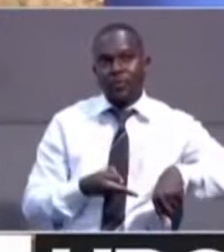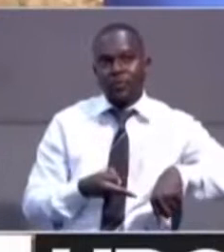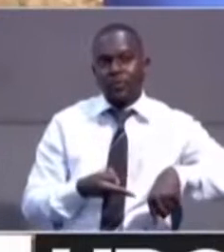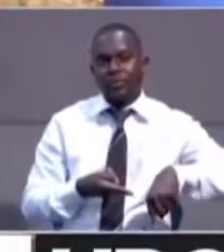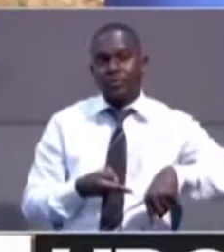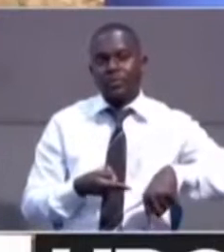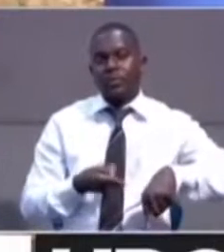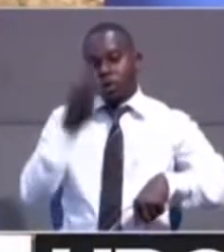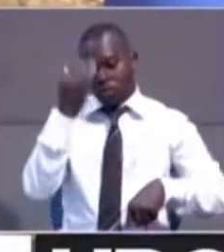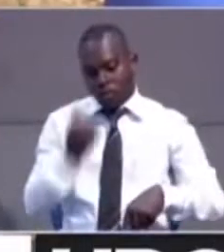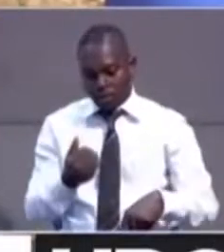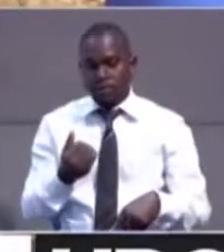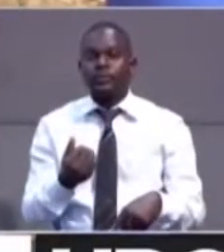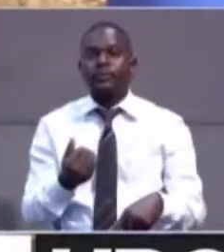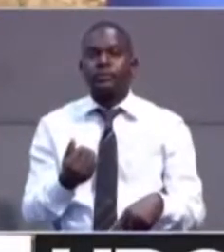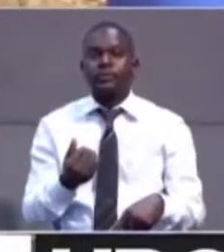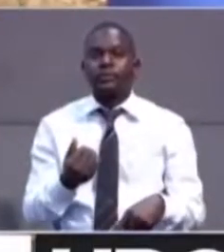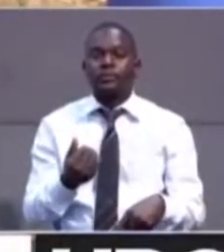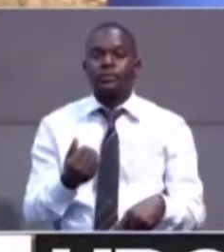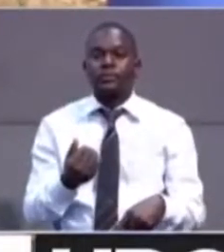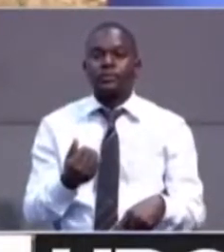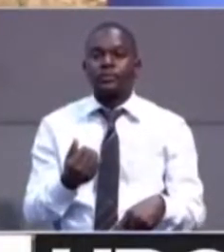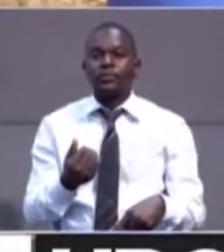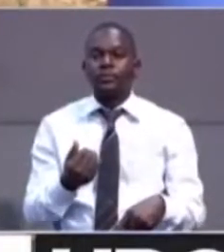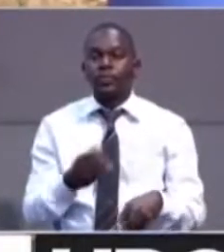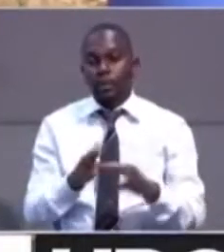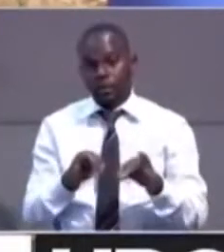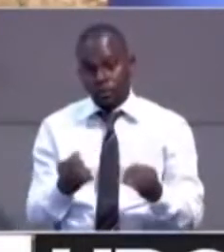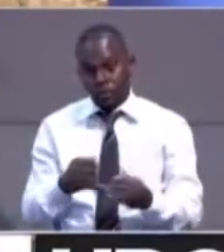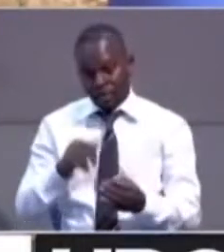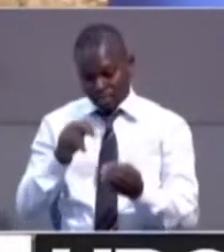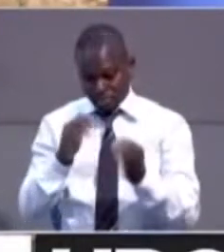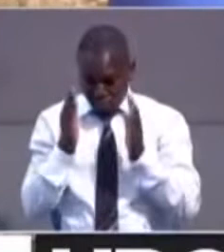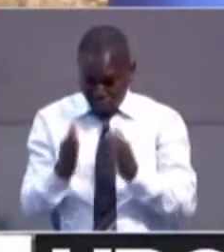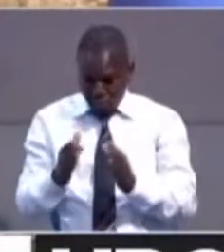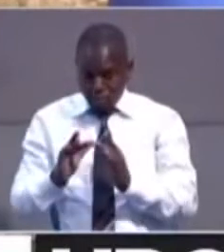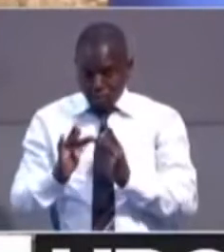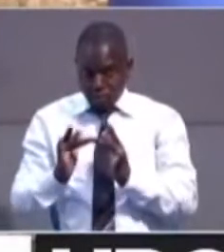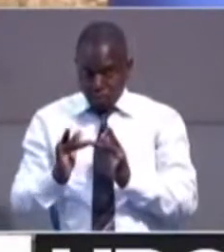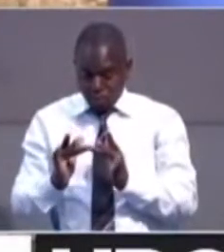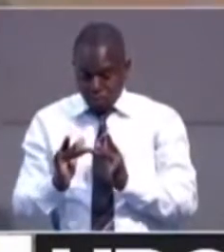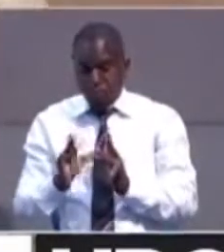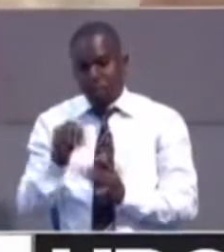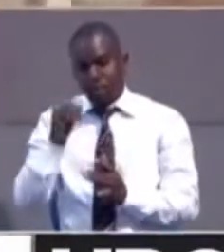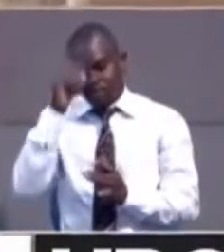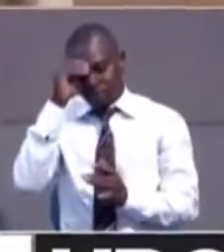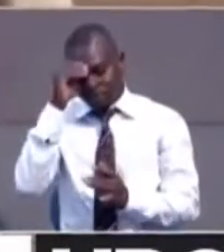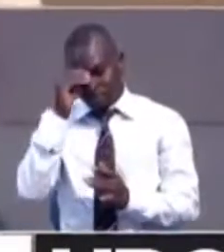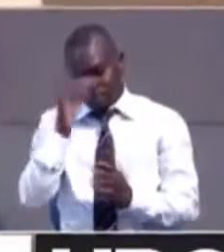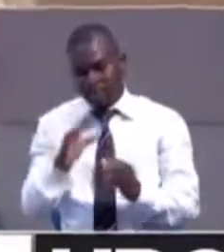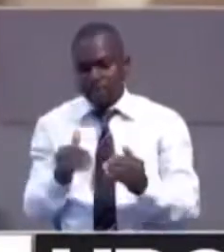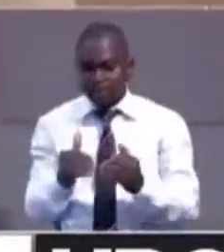out because of trying to adopt to digital migration in